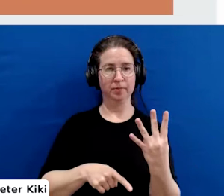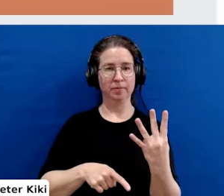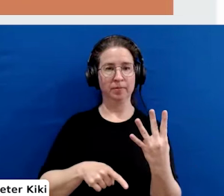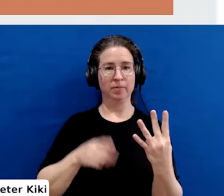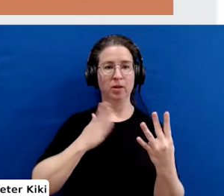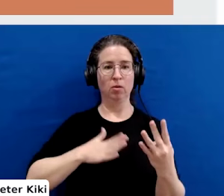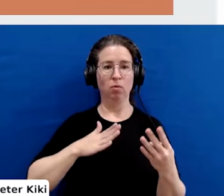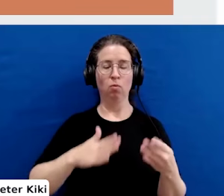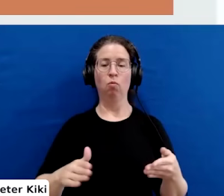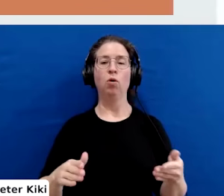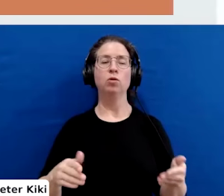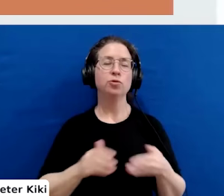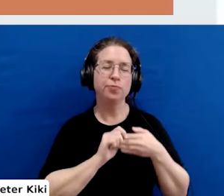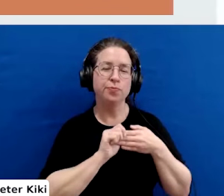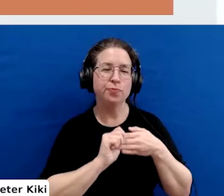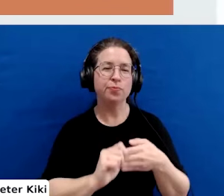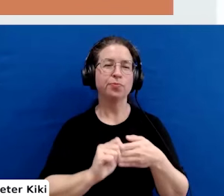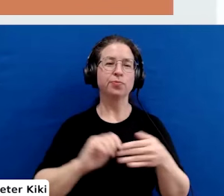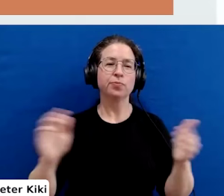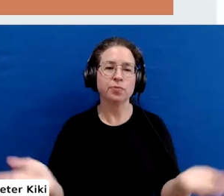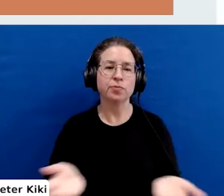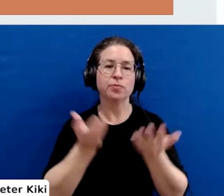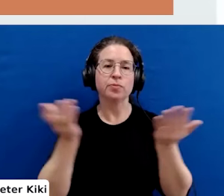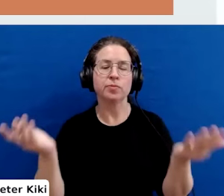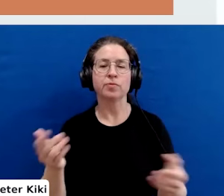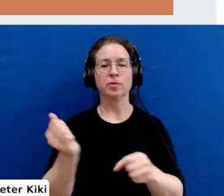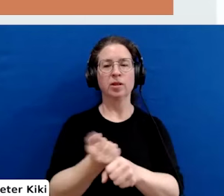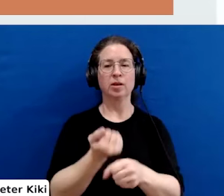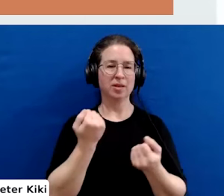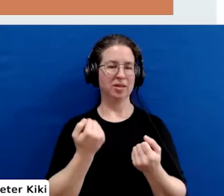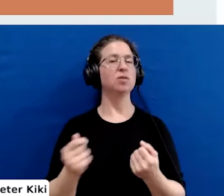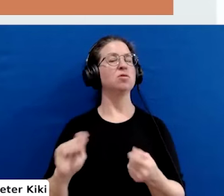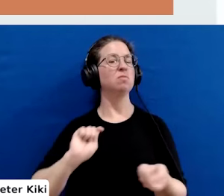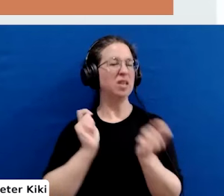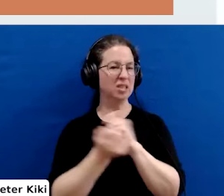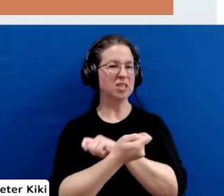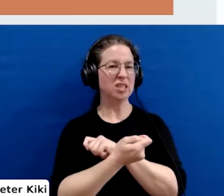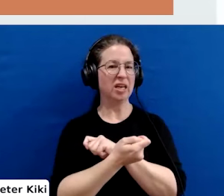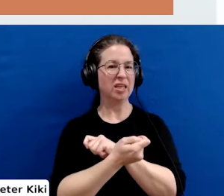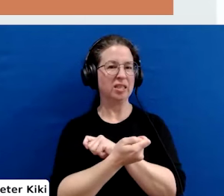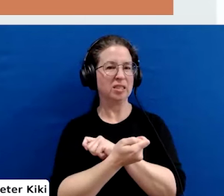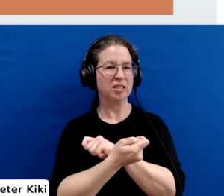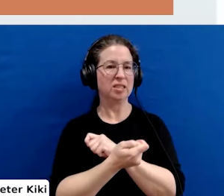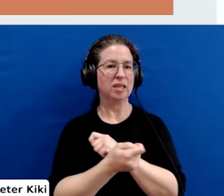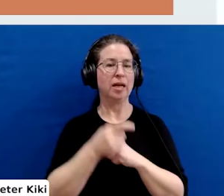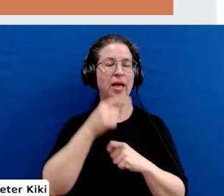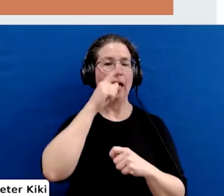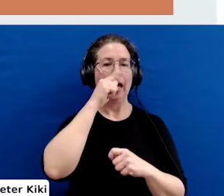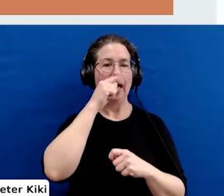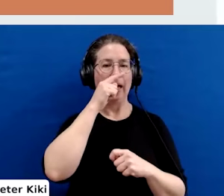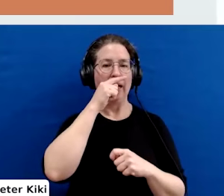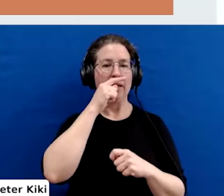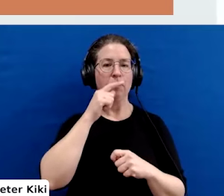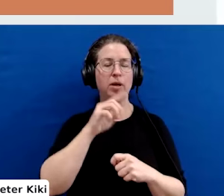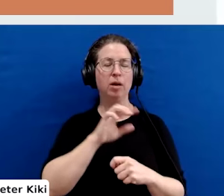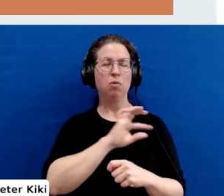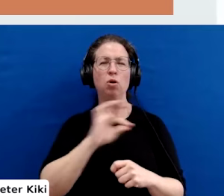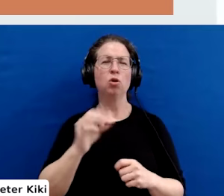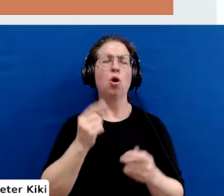influence, and make change. People from historically underrepresented groups in STEM engage with STEM